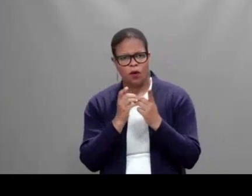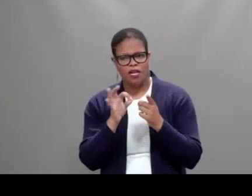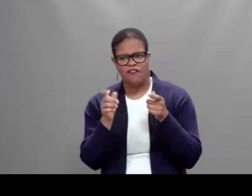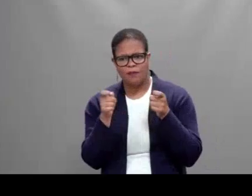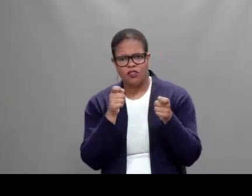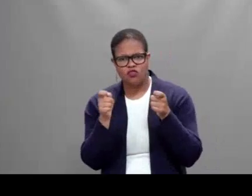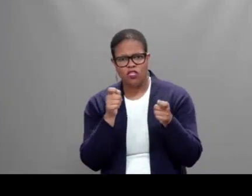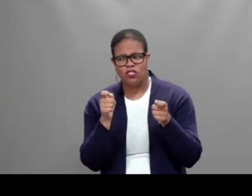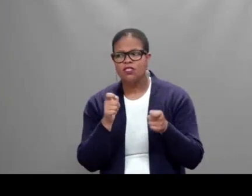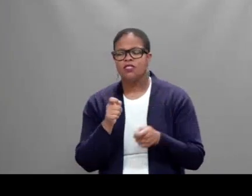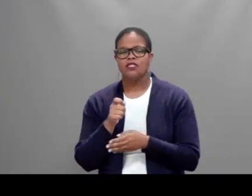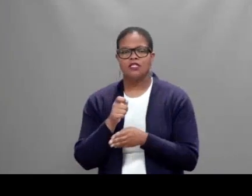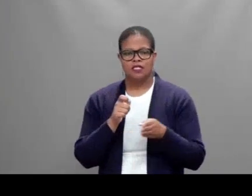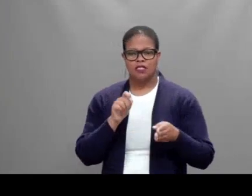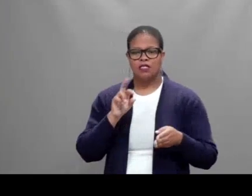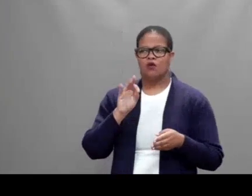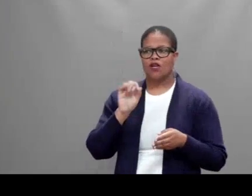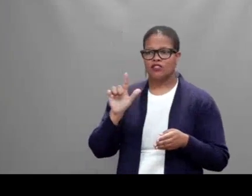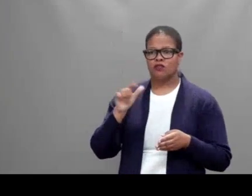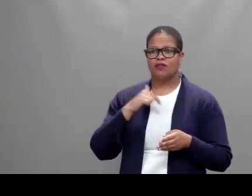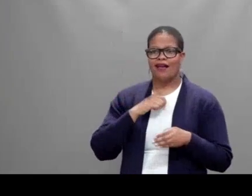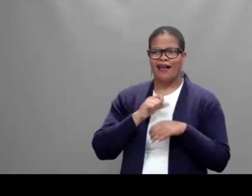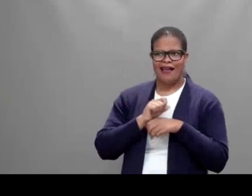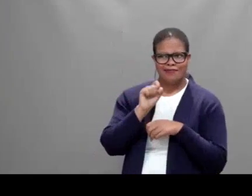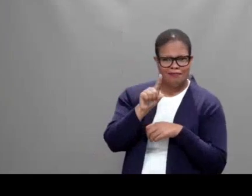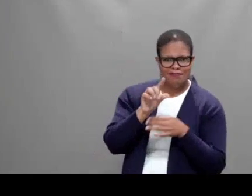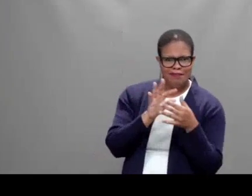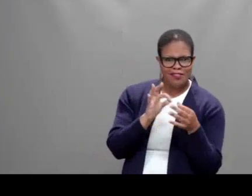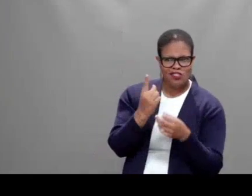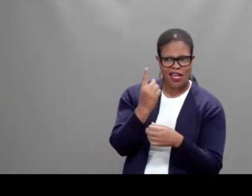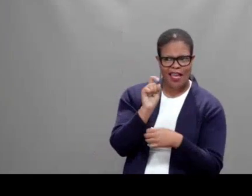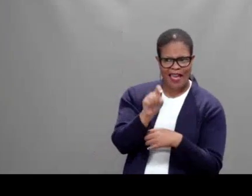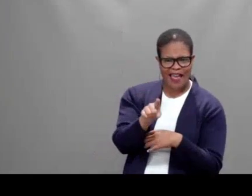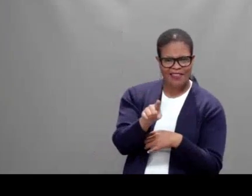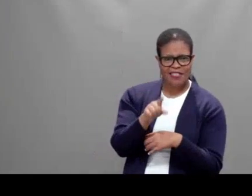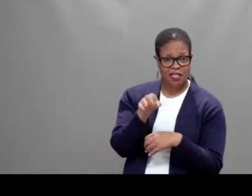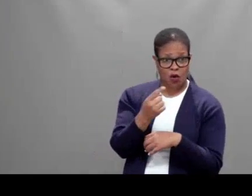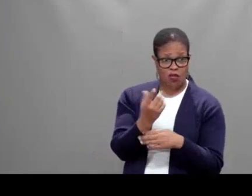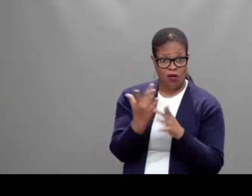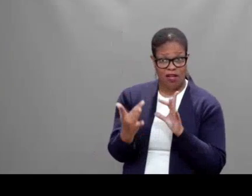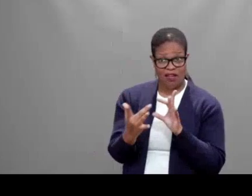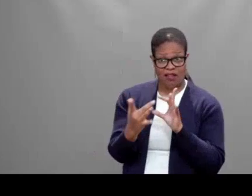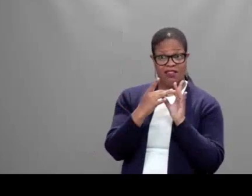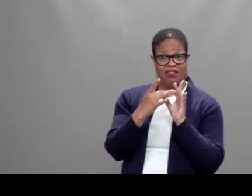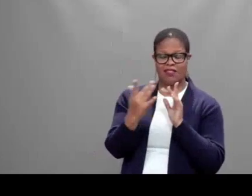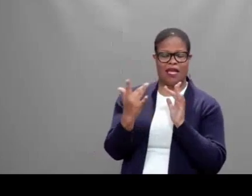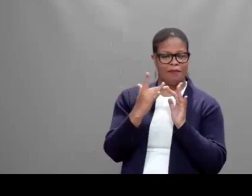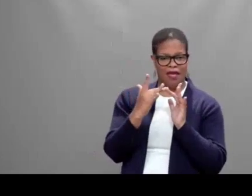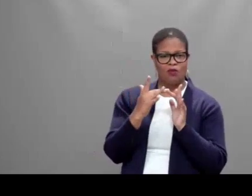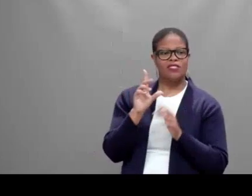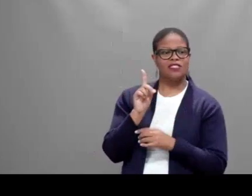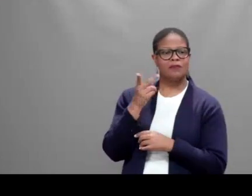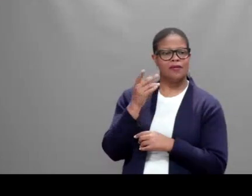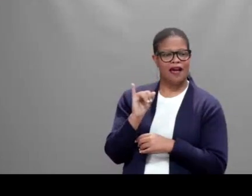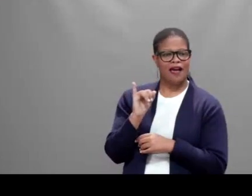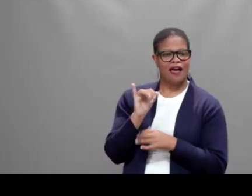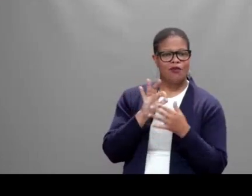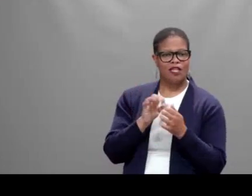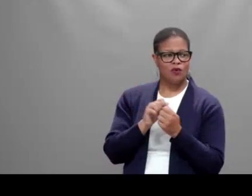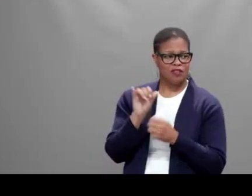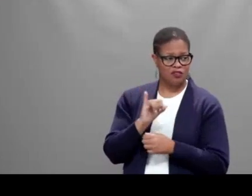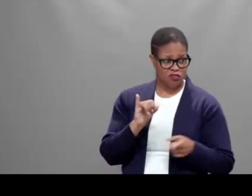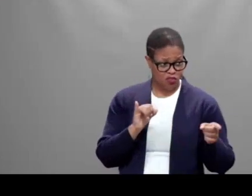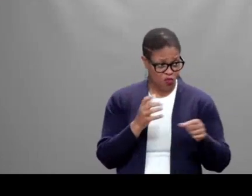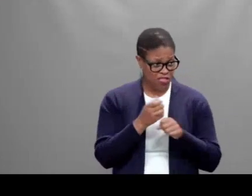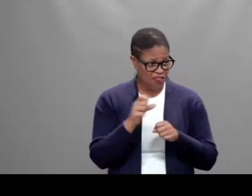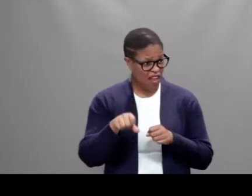So I sent a message and asked about that because the only one that I've gotten back with all the feedback is the DPI memo that relates to the insurance. Have